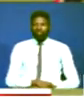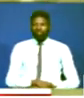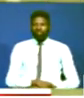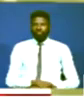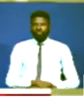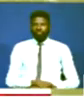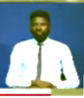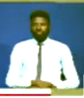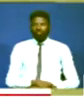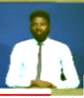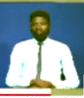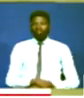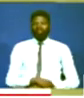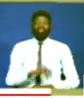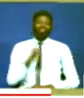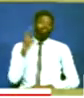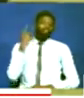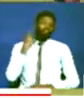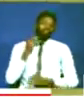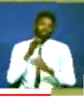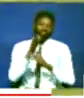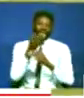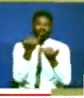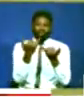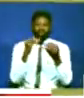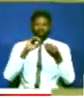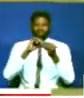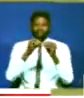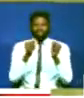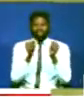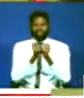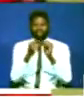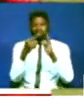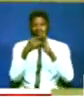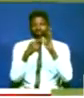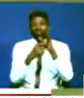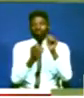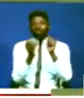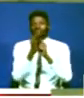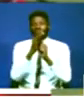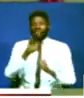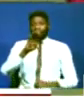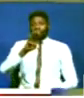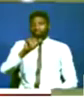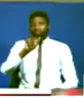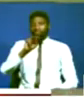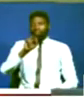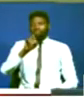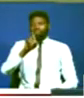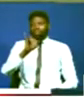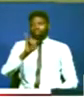Sharks are now placed 10th on the log with 14 points, where Bandari occupies position 13.